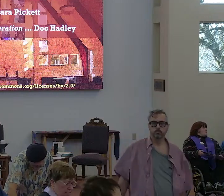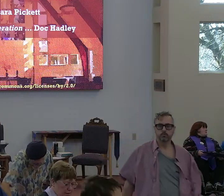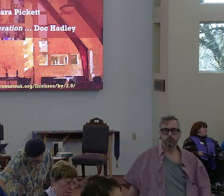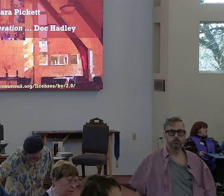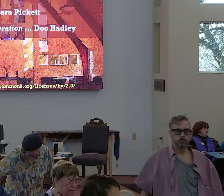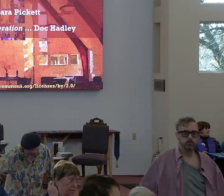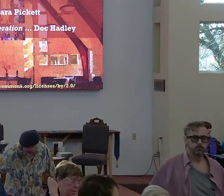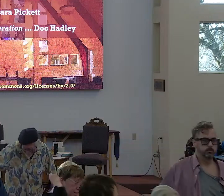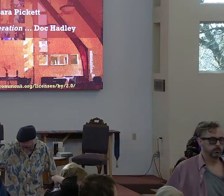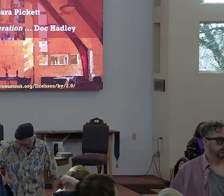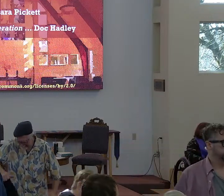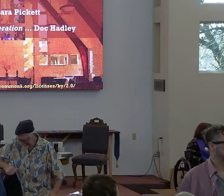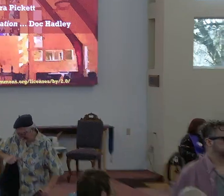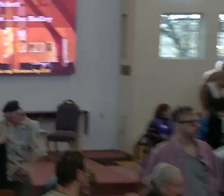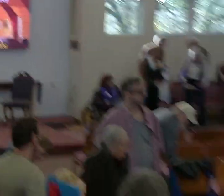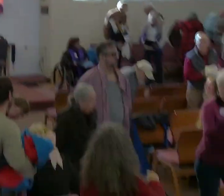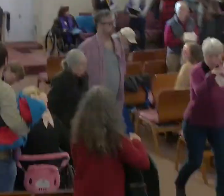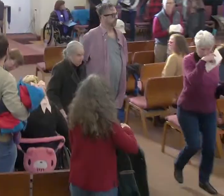Thank you. All